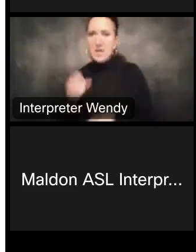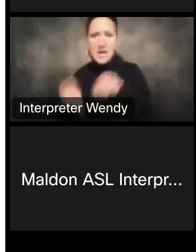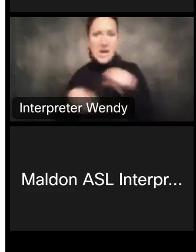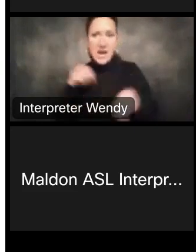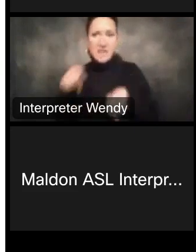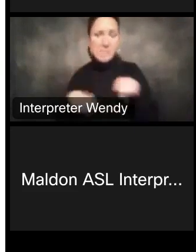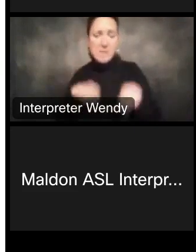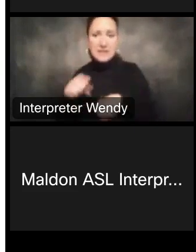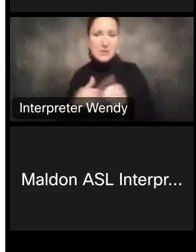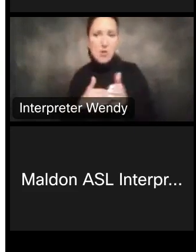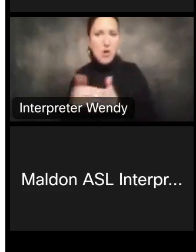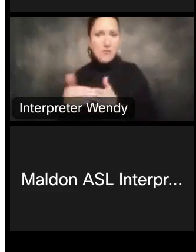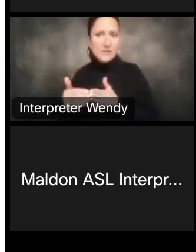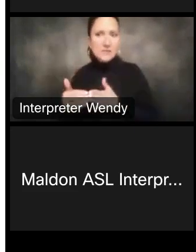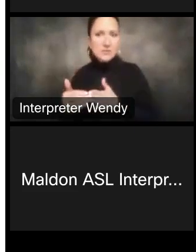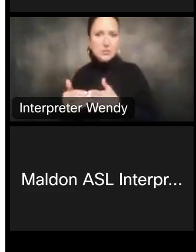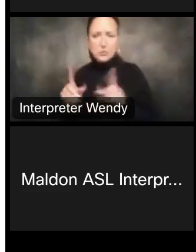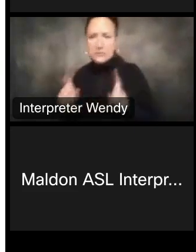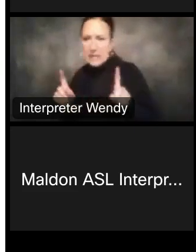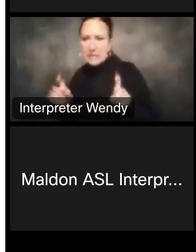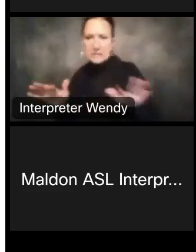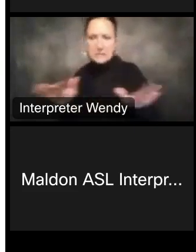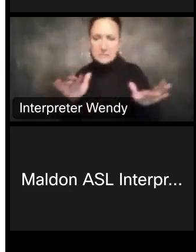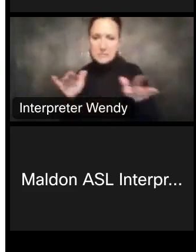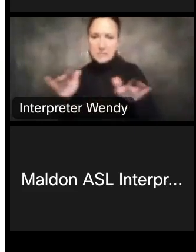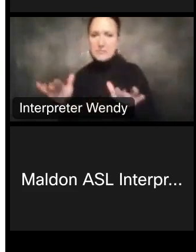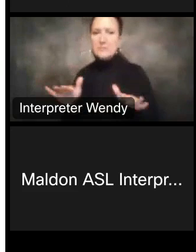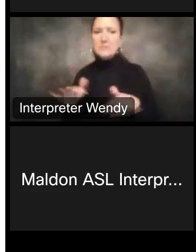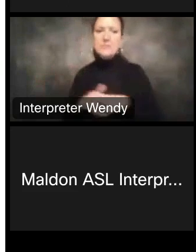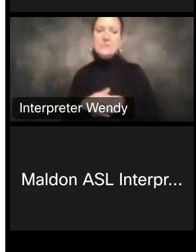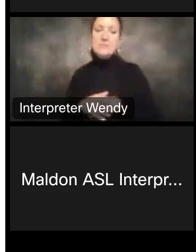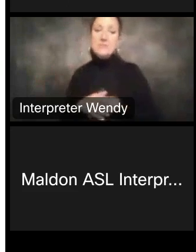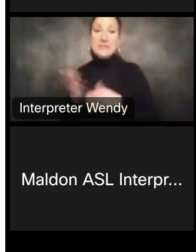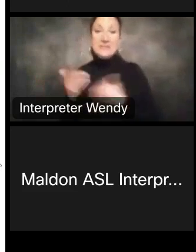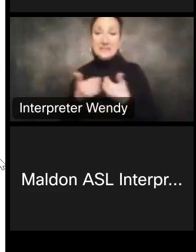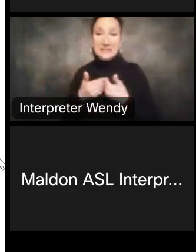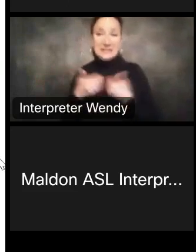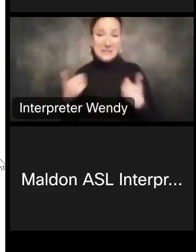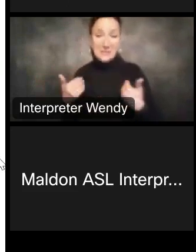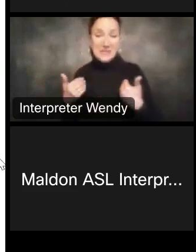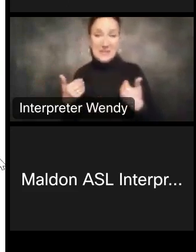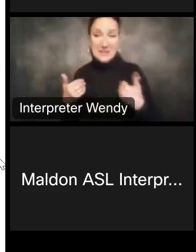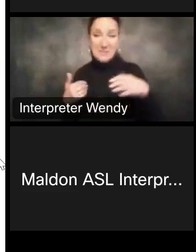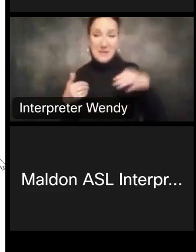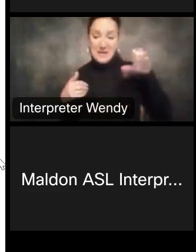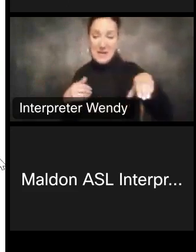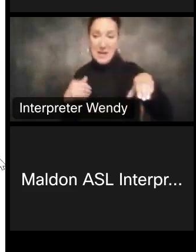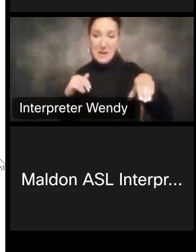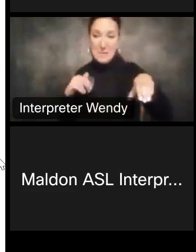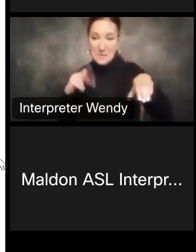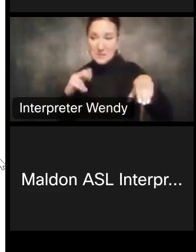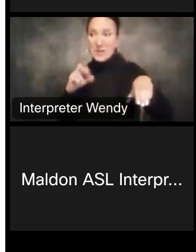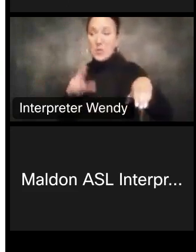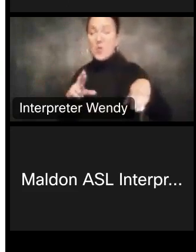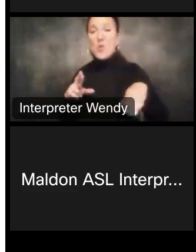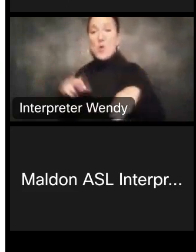times, obviously, as part of this project. Whether it's a separated bike facility from the pedestrian